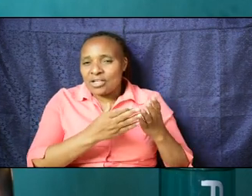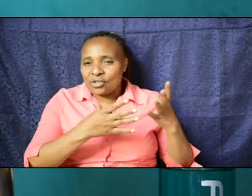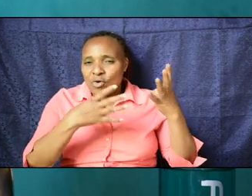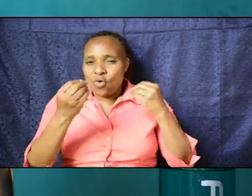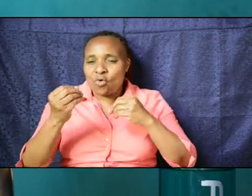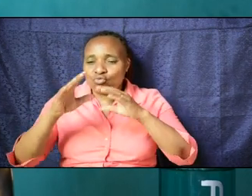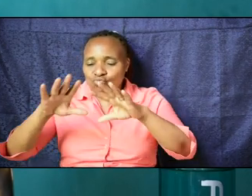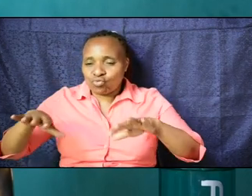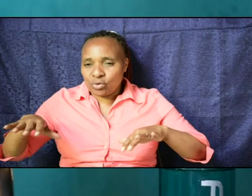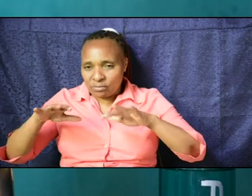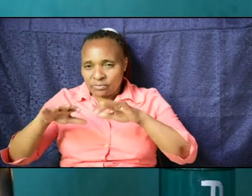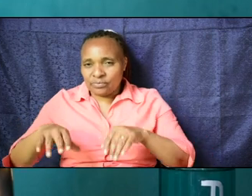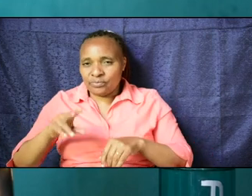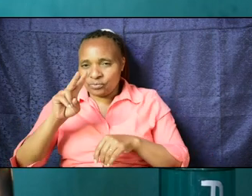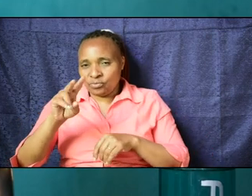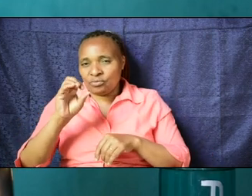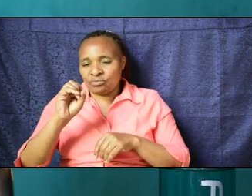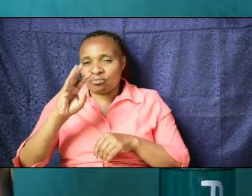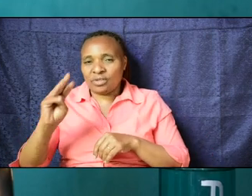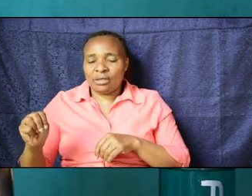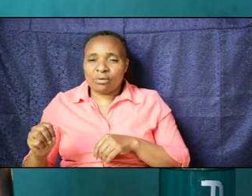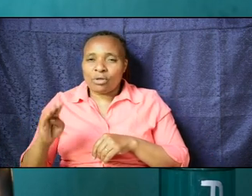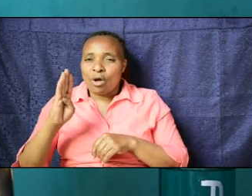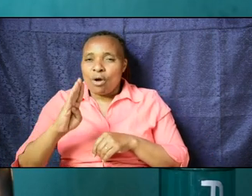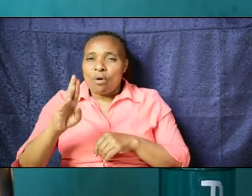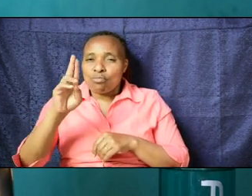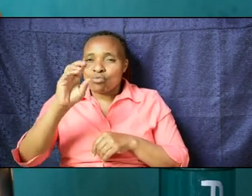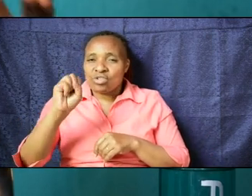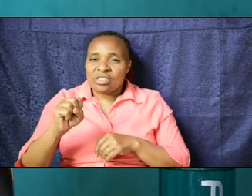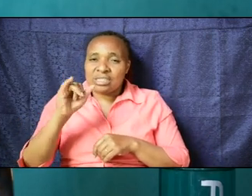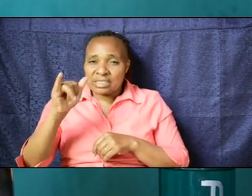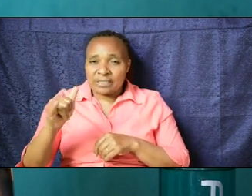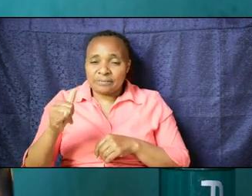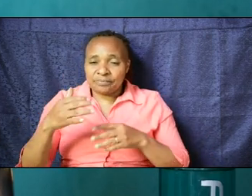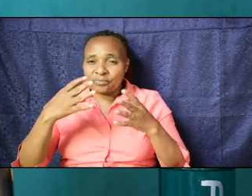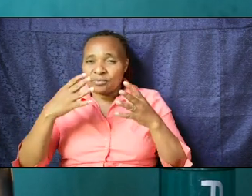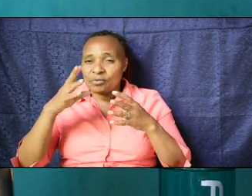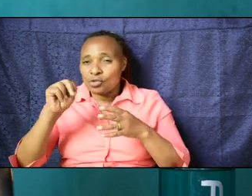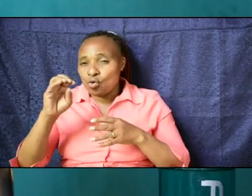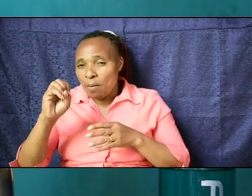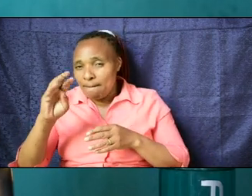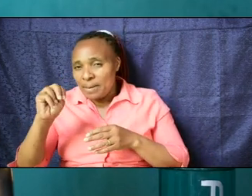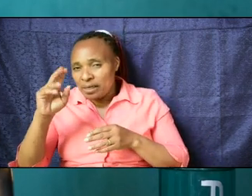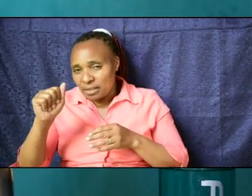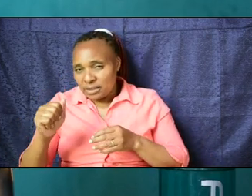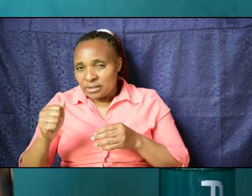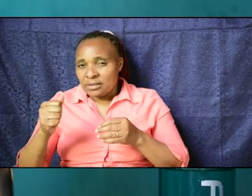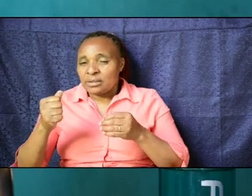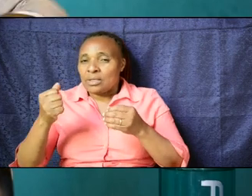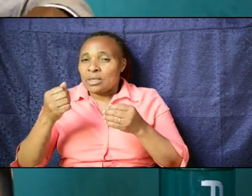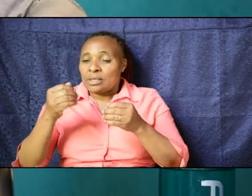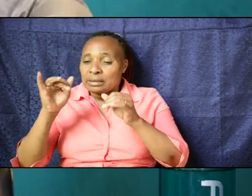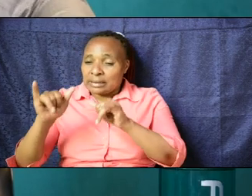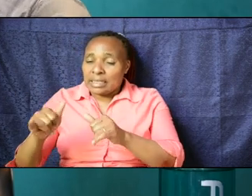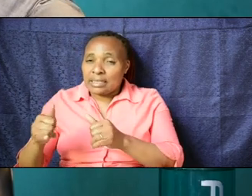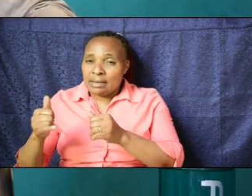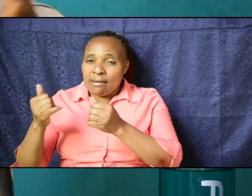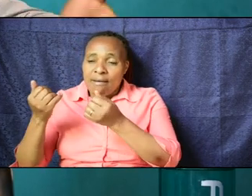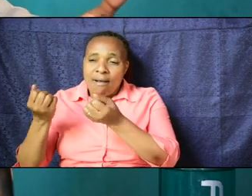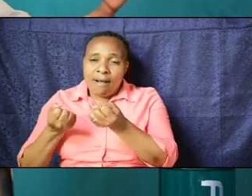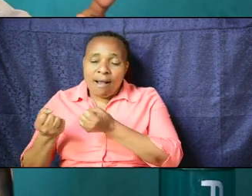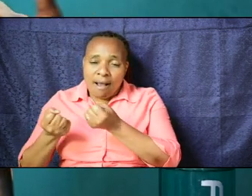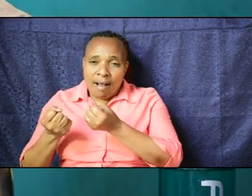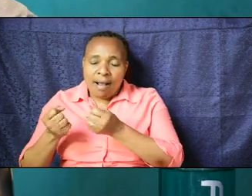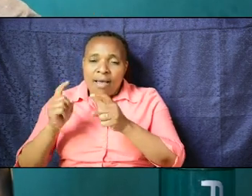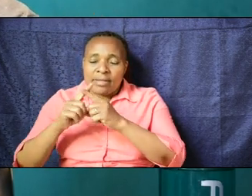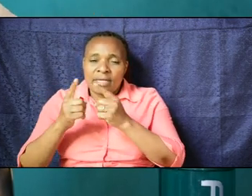So two of them, that is Busi and Norman, went to the car, but Chris remained behind because he went to get his surfboard. He wanted